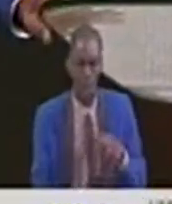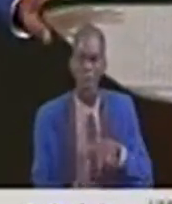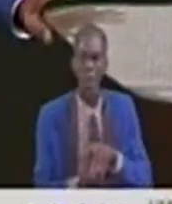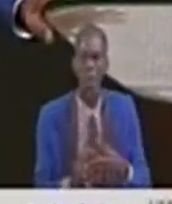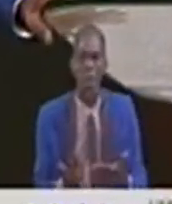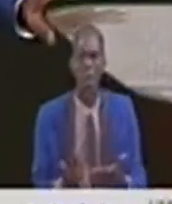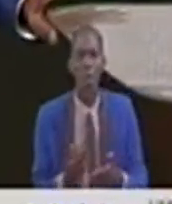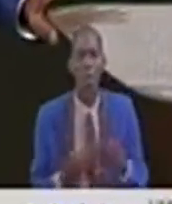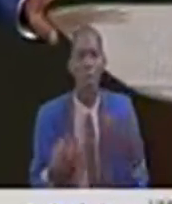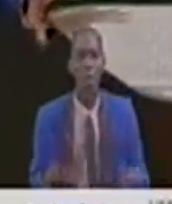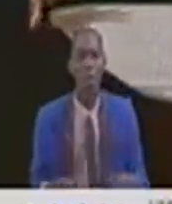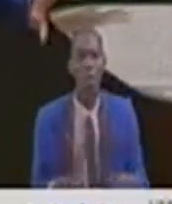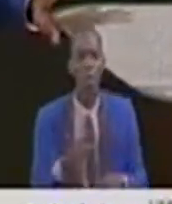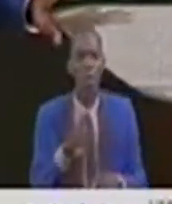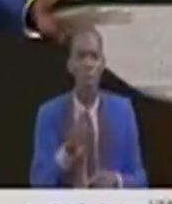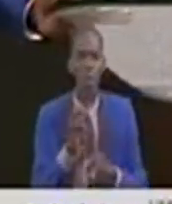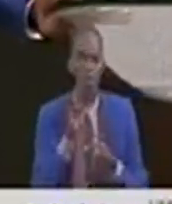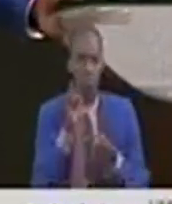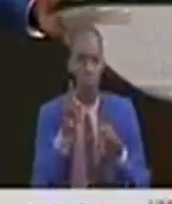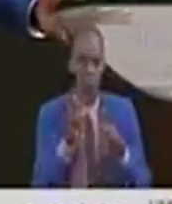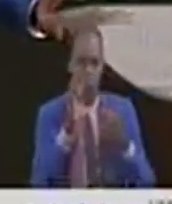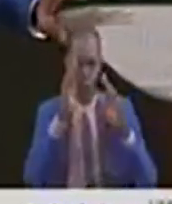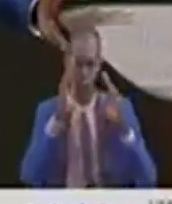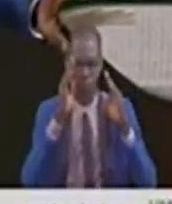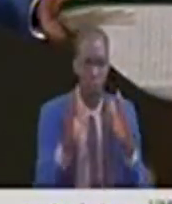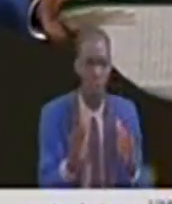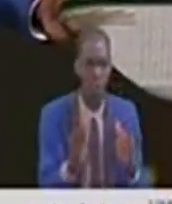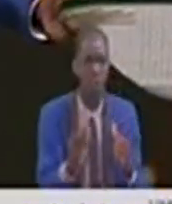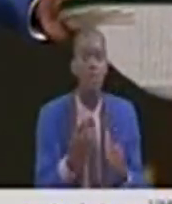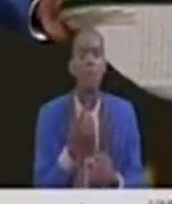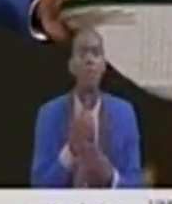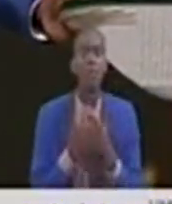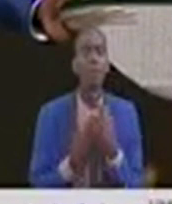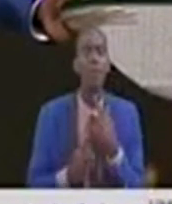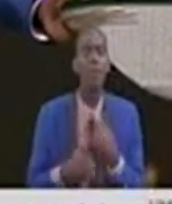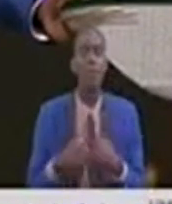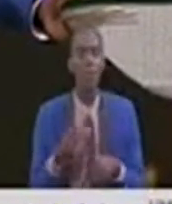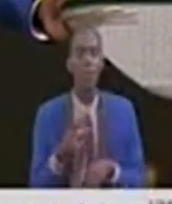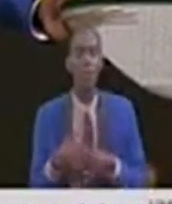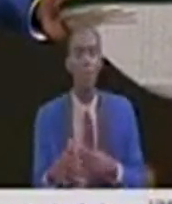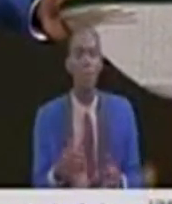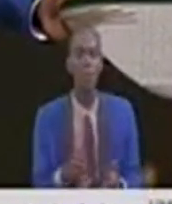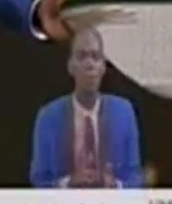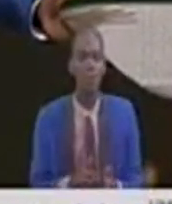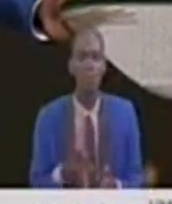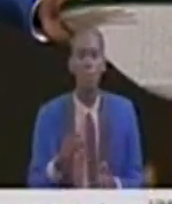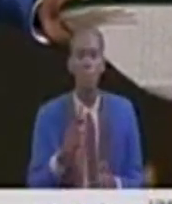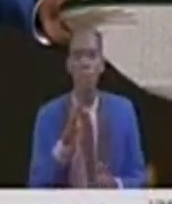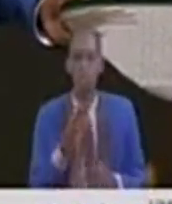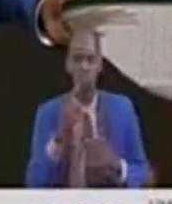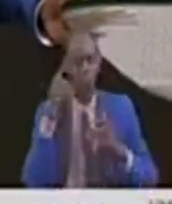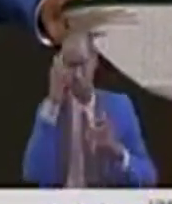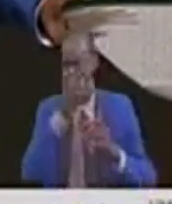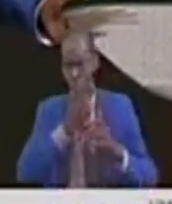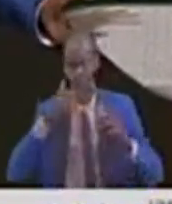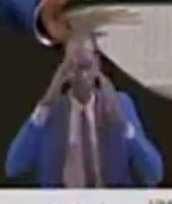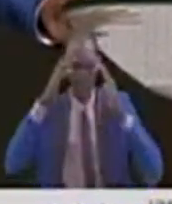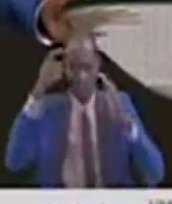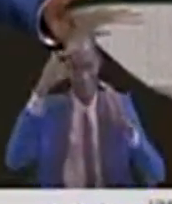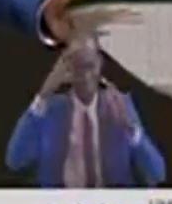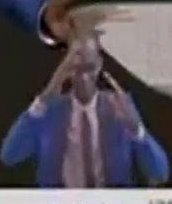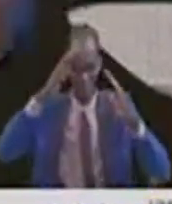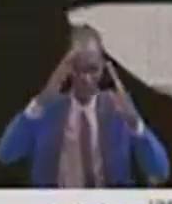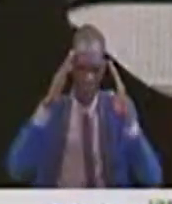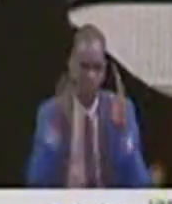at that, you think of that, and it's already bringing passion and sensuality from